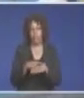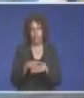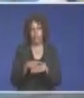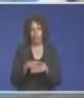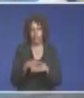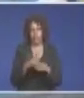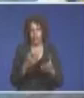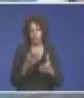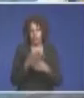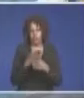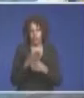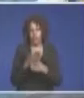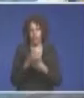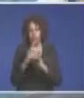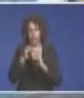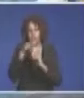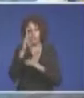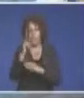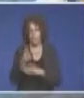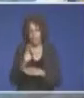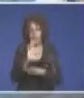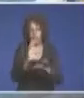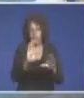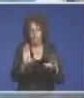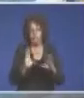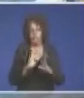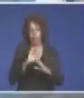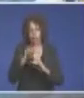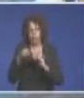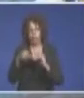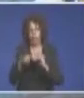of your constituency and you're talking about some